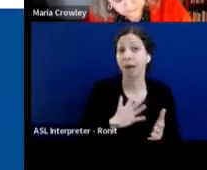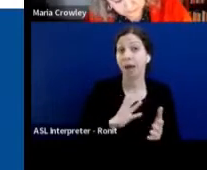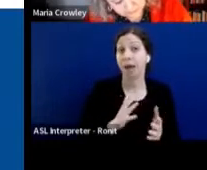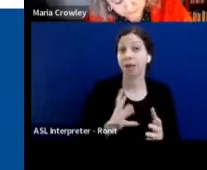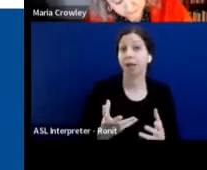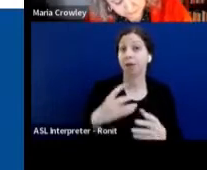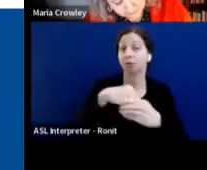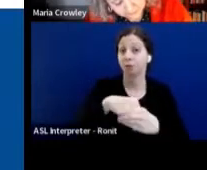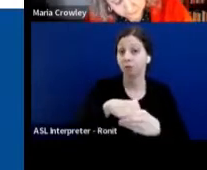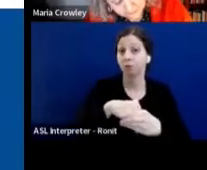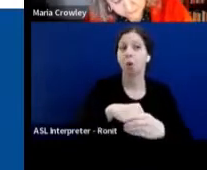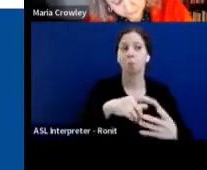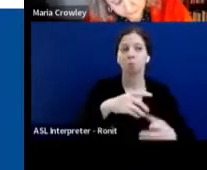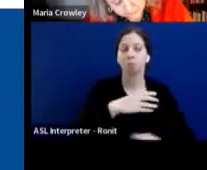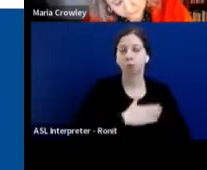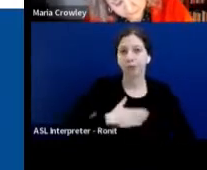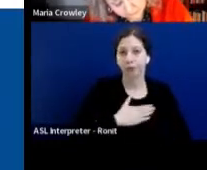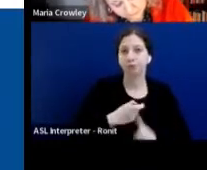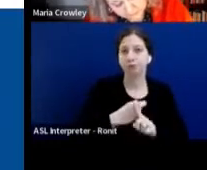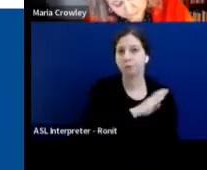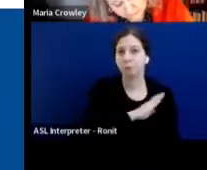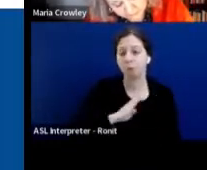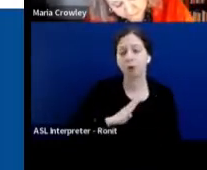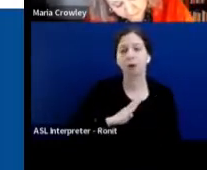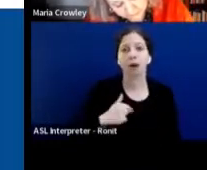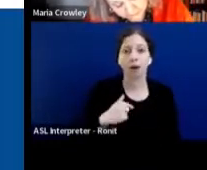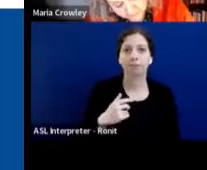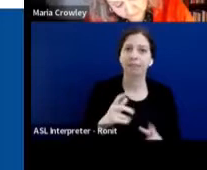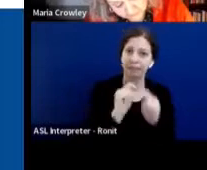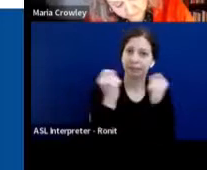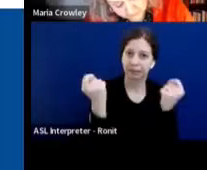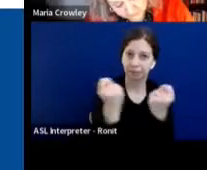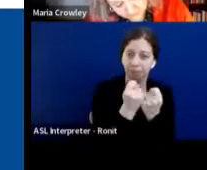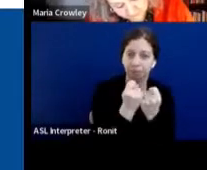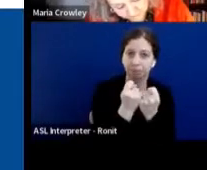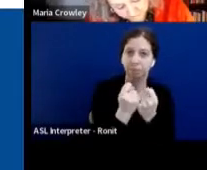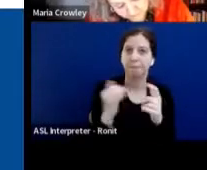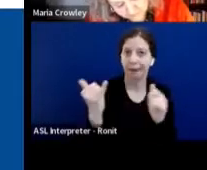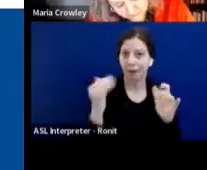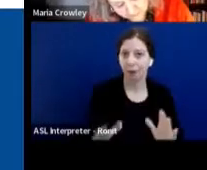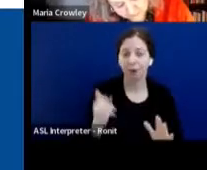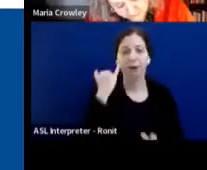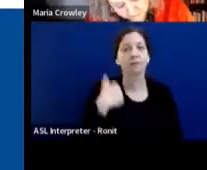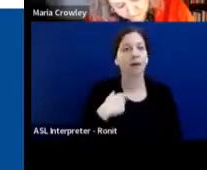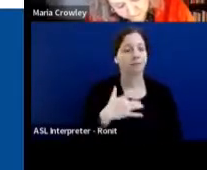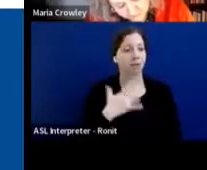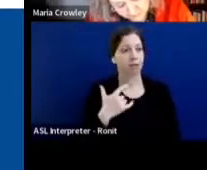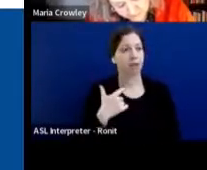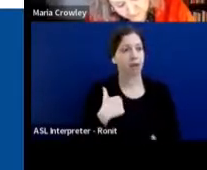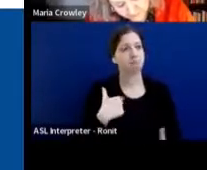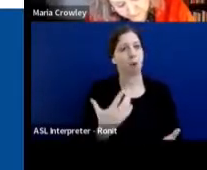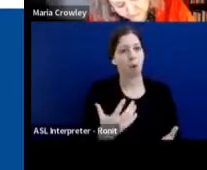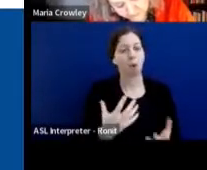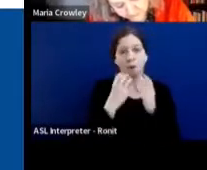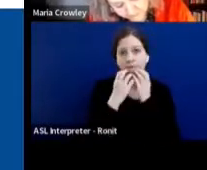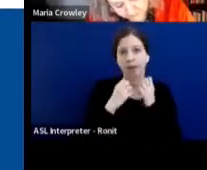contributions are appreciated by the board. I'm very much a team player. So if I feel that I'm being validated, that what